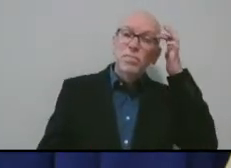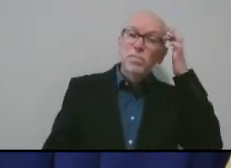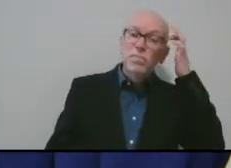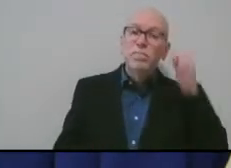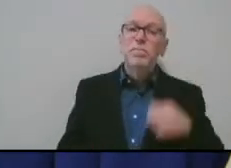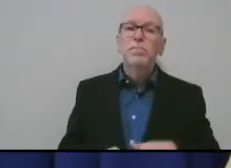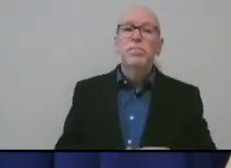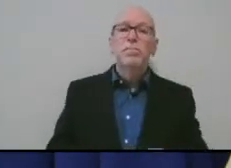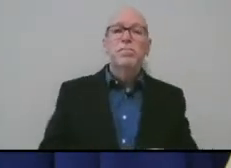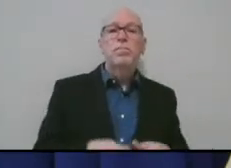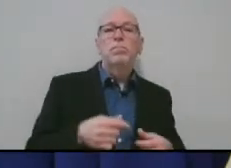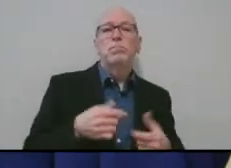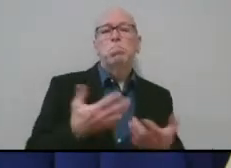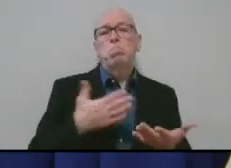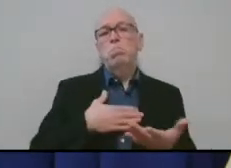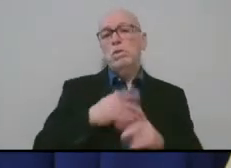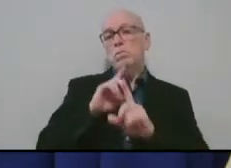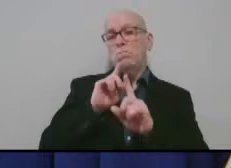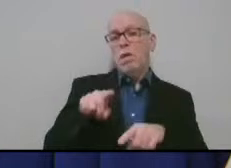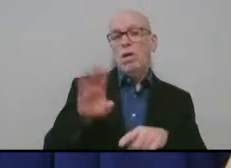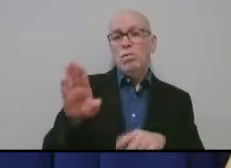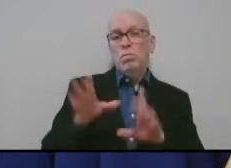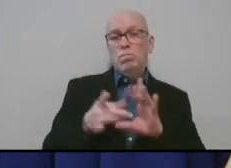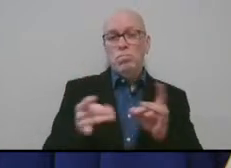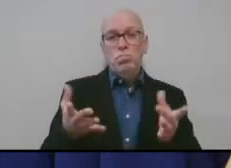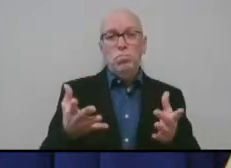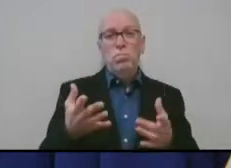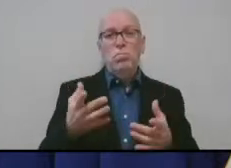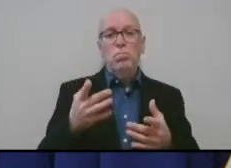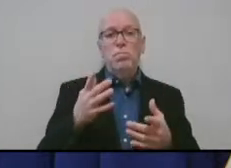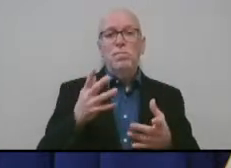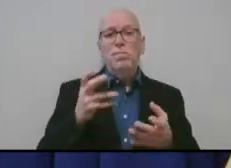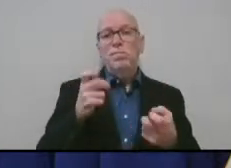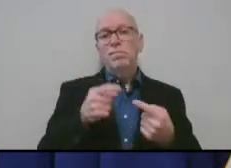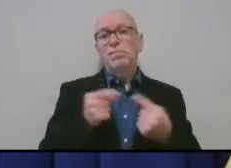I can respond to what you just mentioned, and that would be counter to